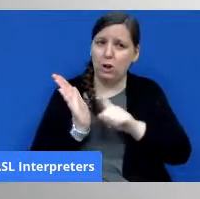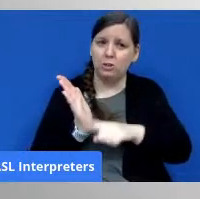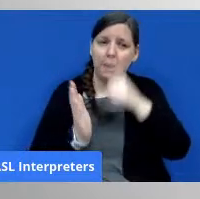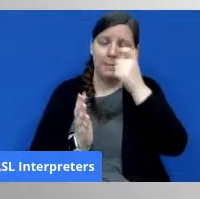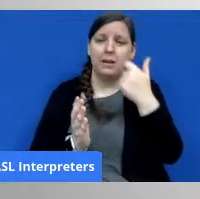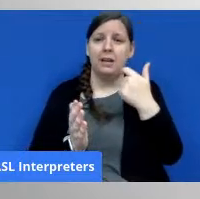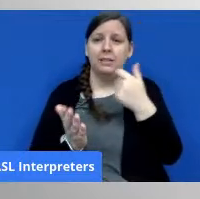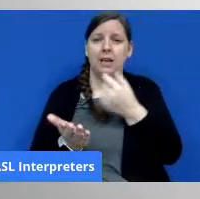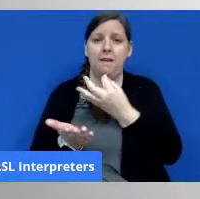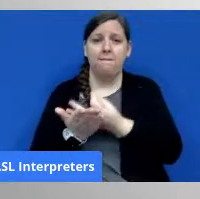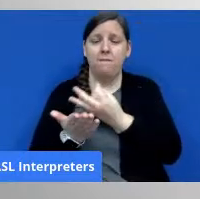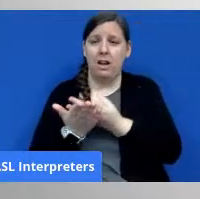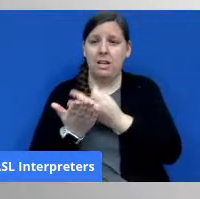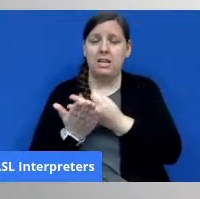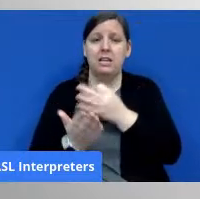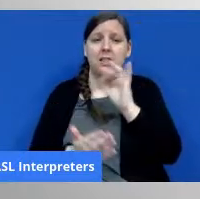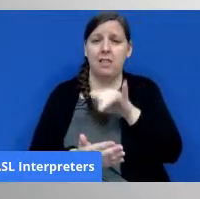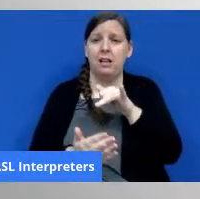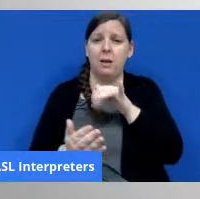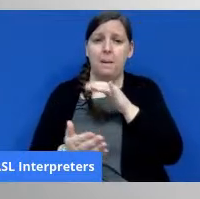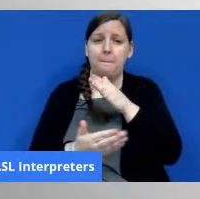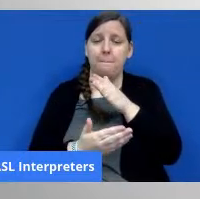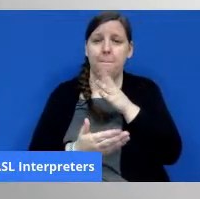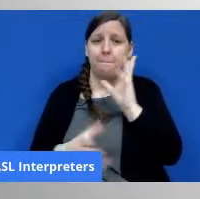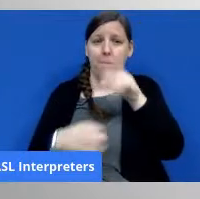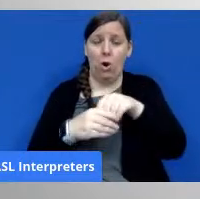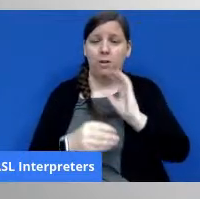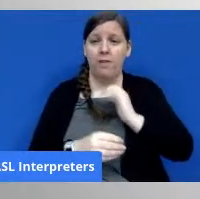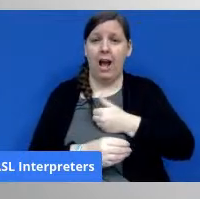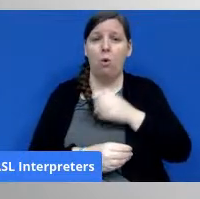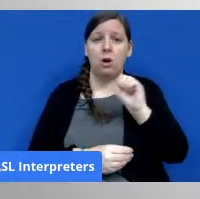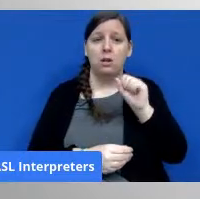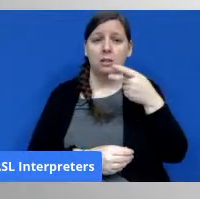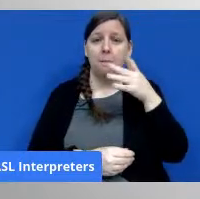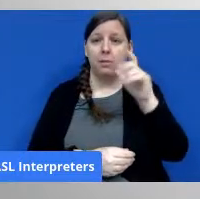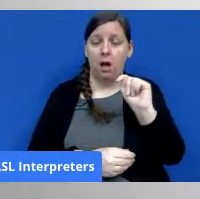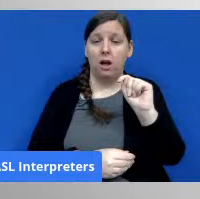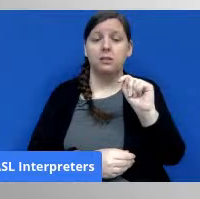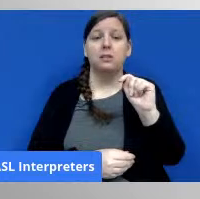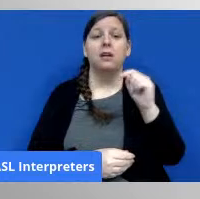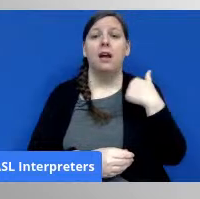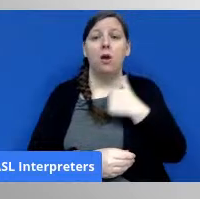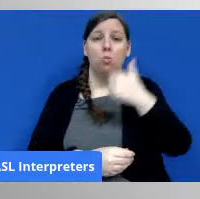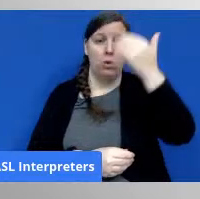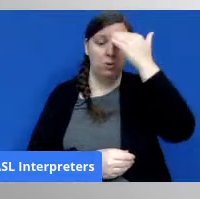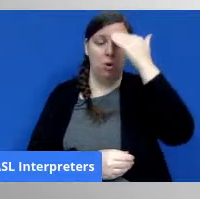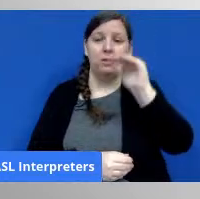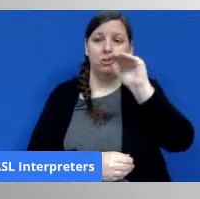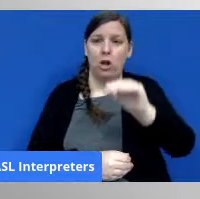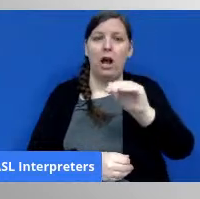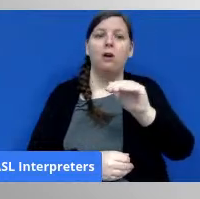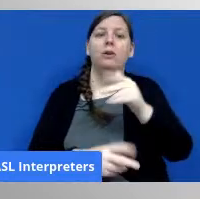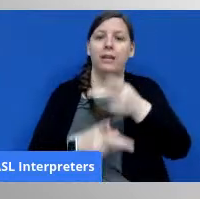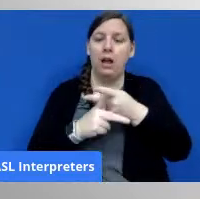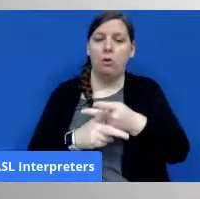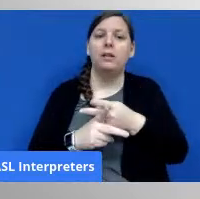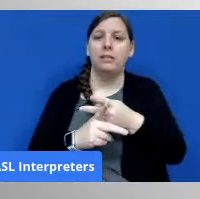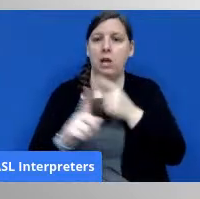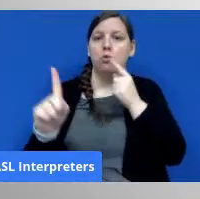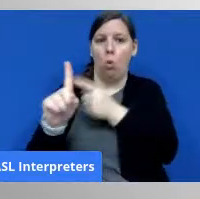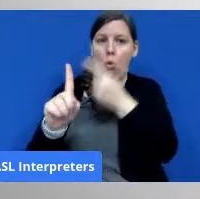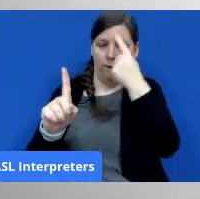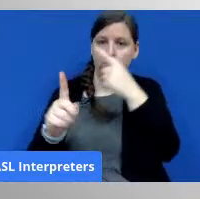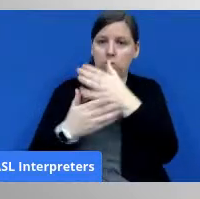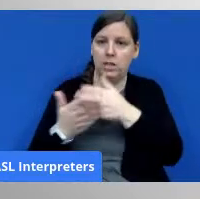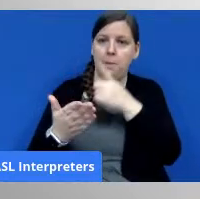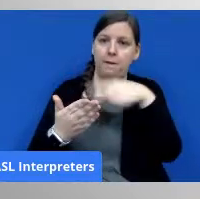funding as part of our SPLOS. We've indicated that childcare is a goal of some of those projects. So maybe,